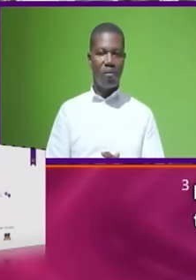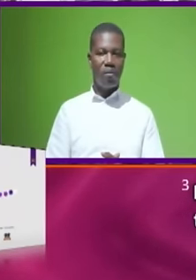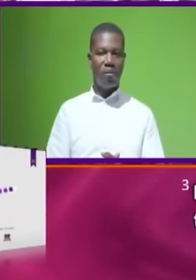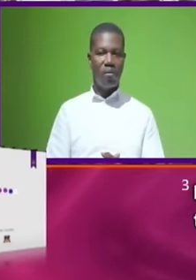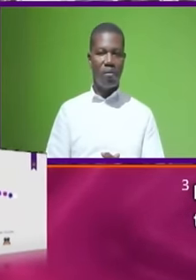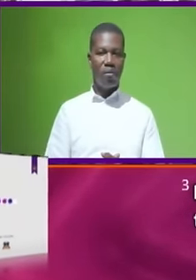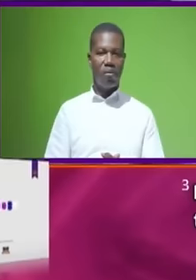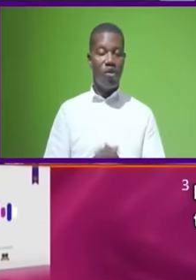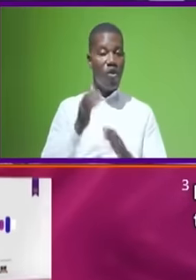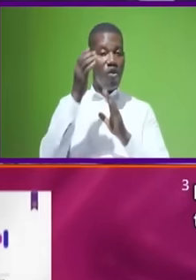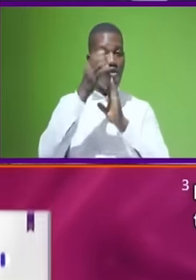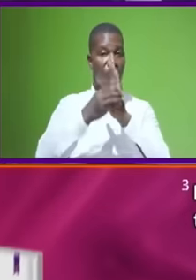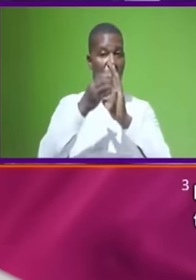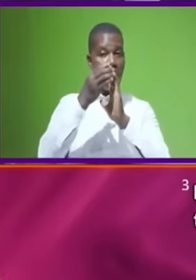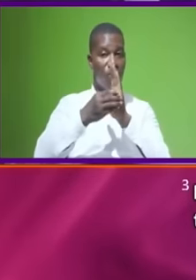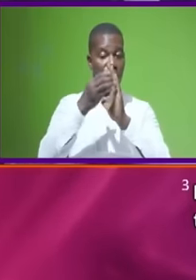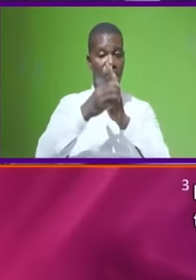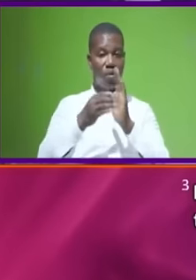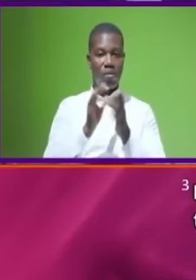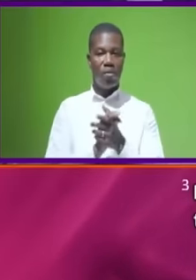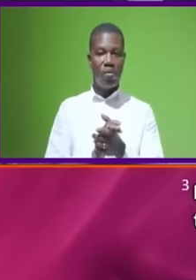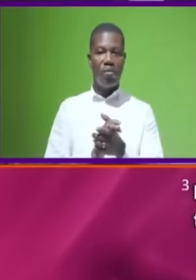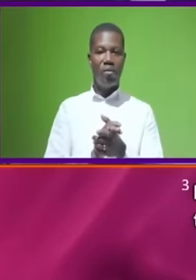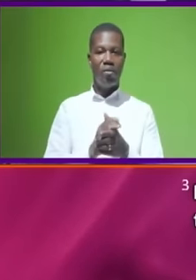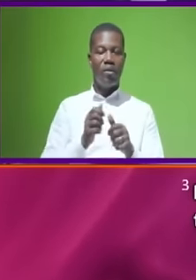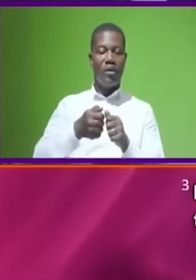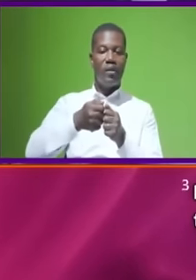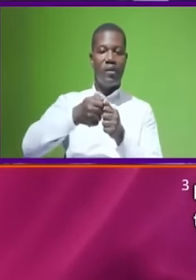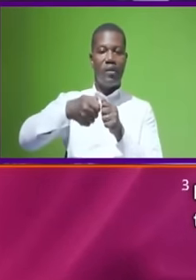Farms now, I don't know. Titim.